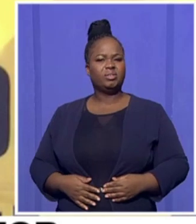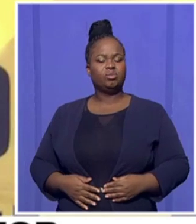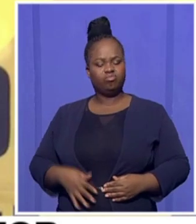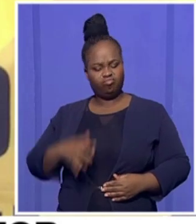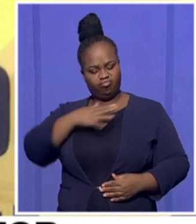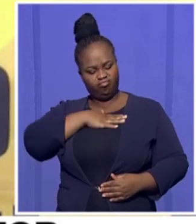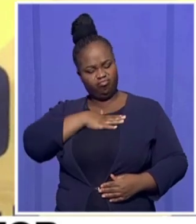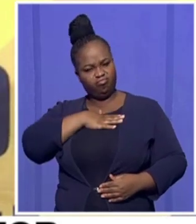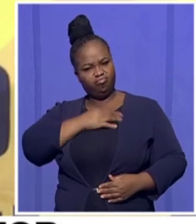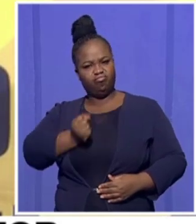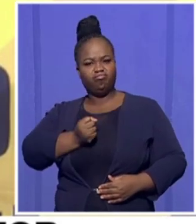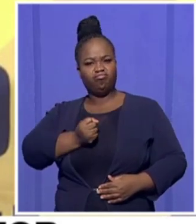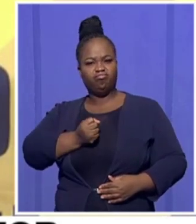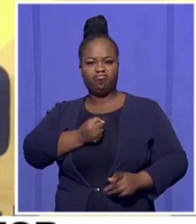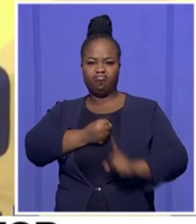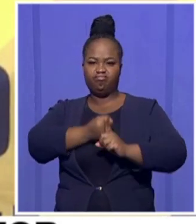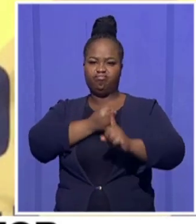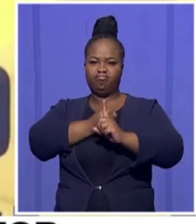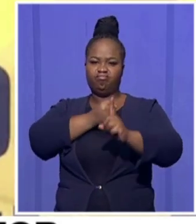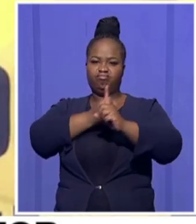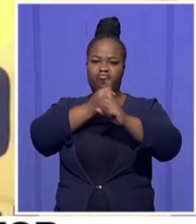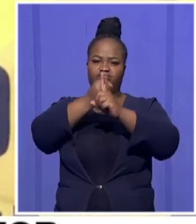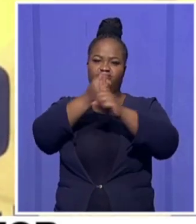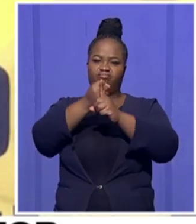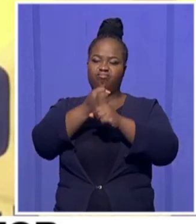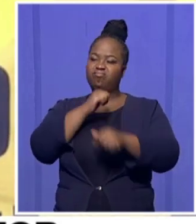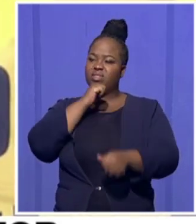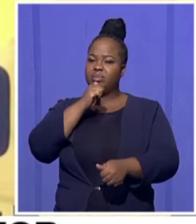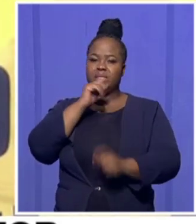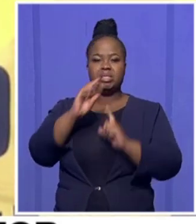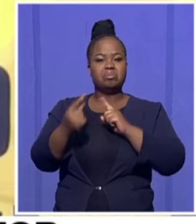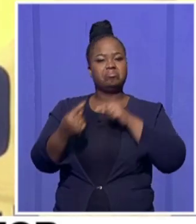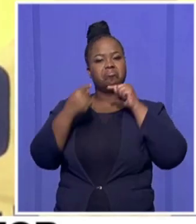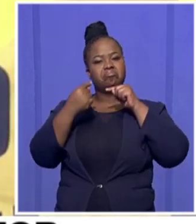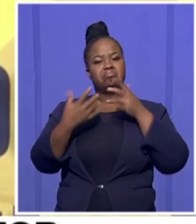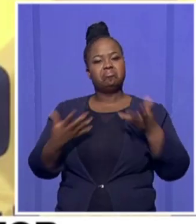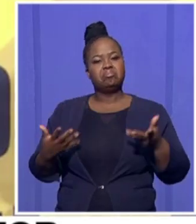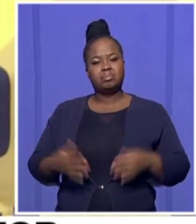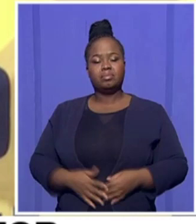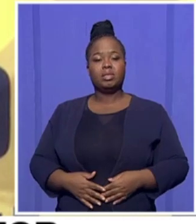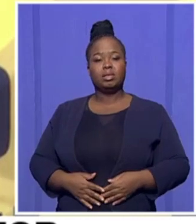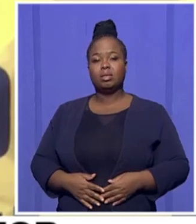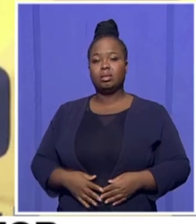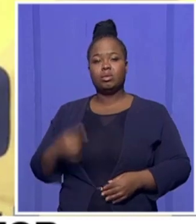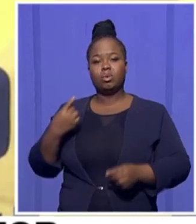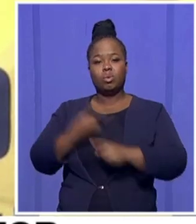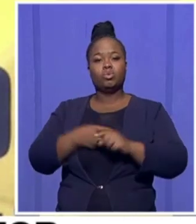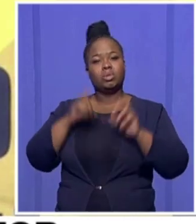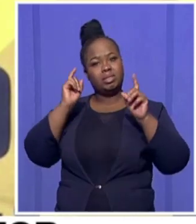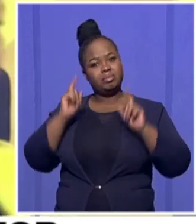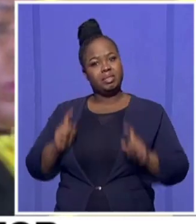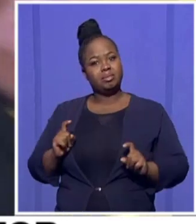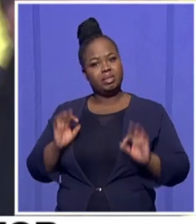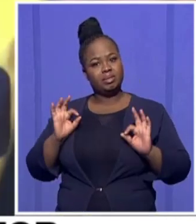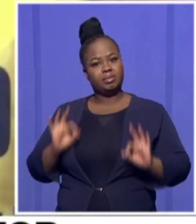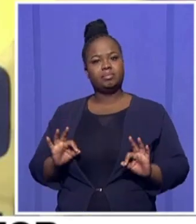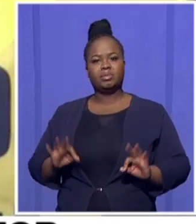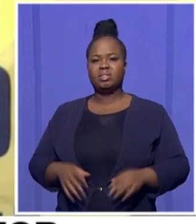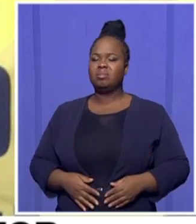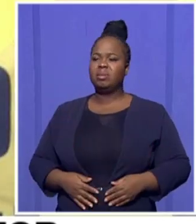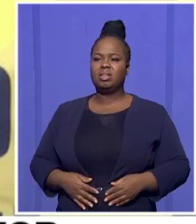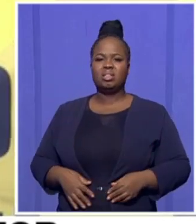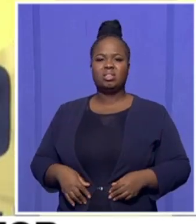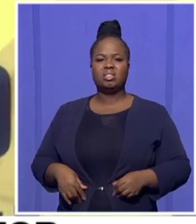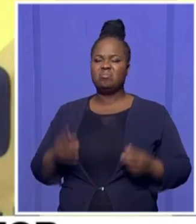courage to persuade and be persuaded. Without compromising on his principles, he was never